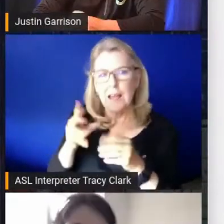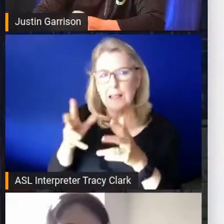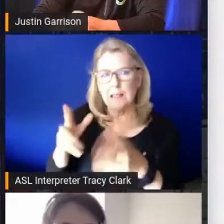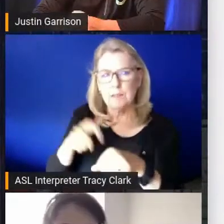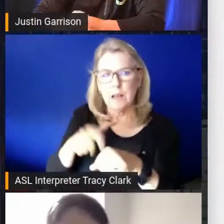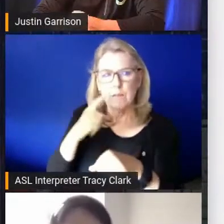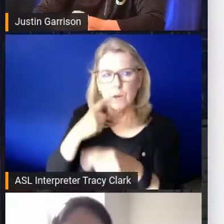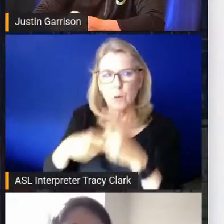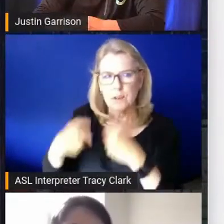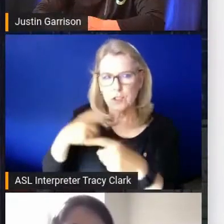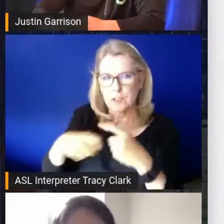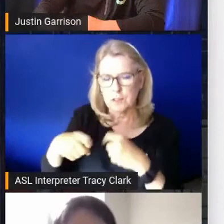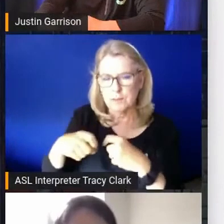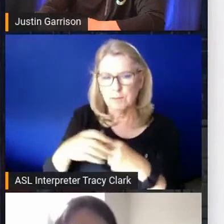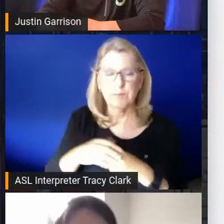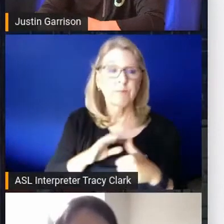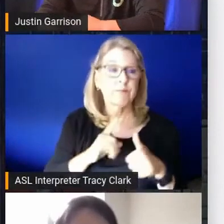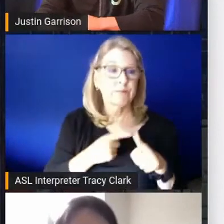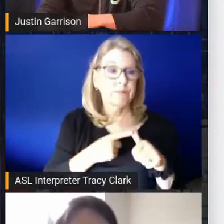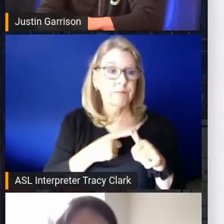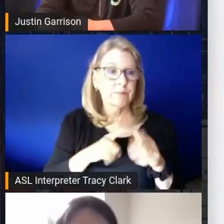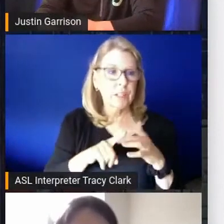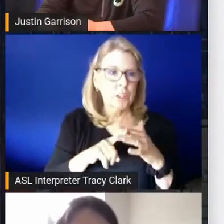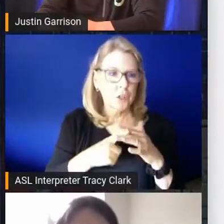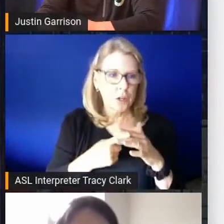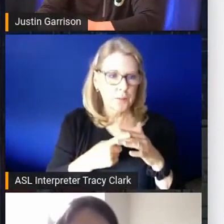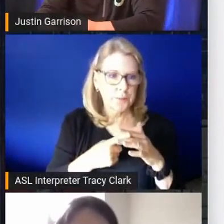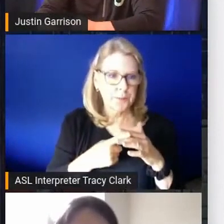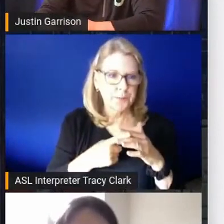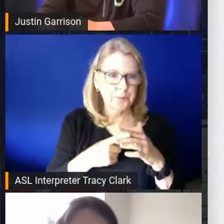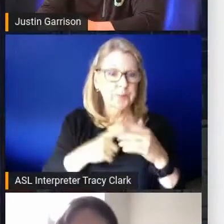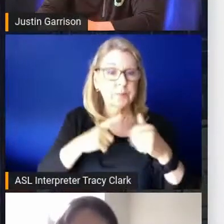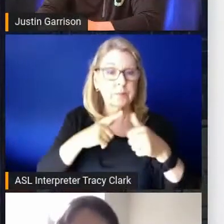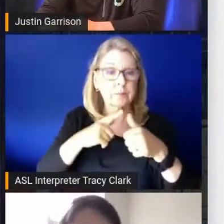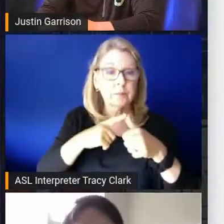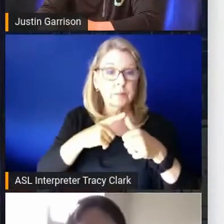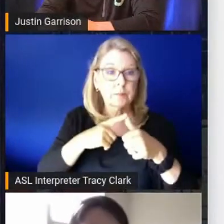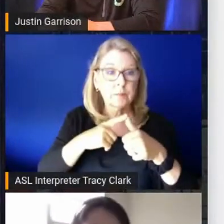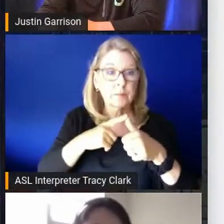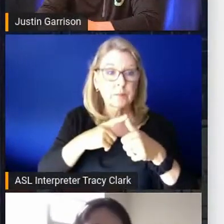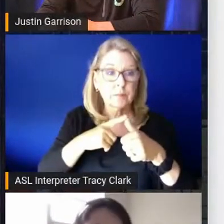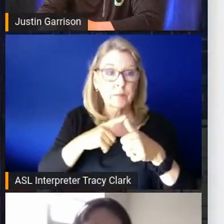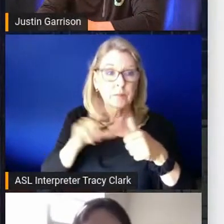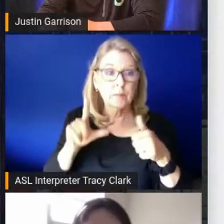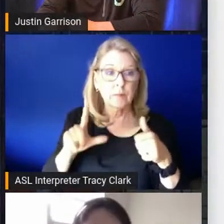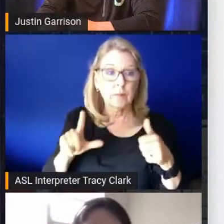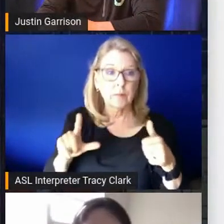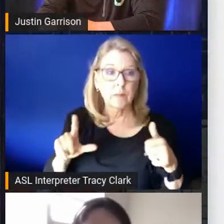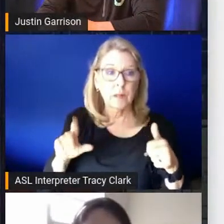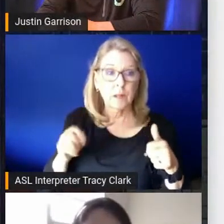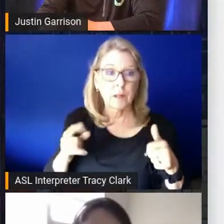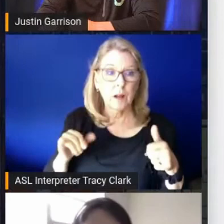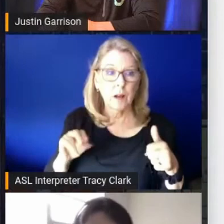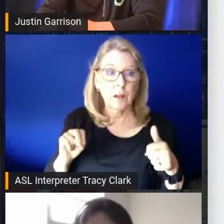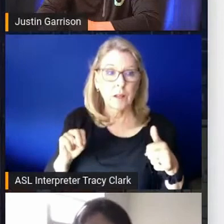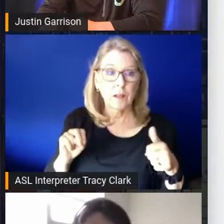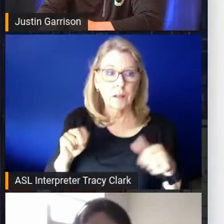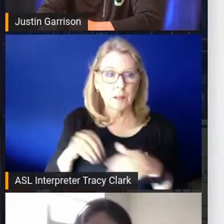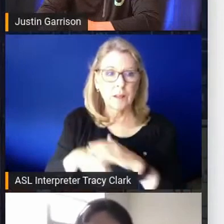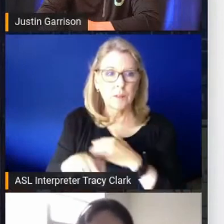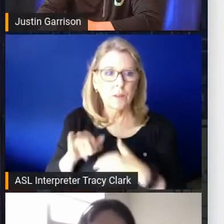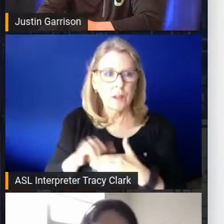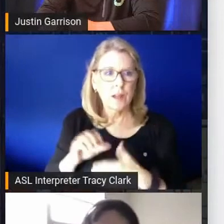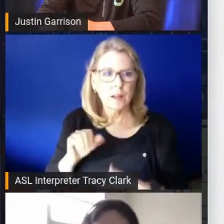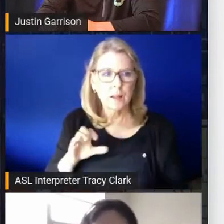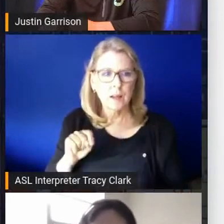let's get started. So the first thing you need to do is to log into your AWS account using any user that have